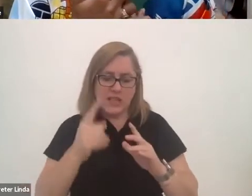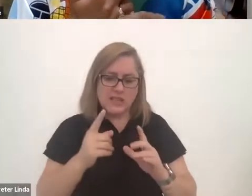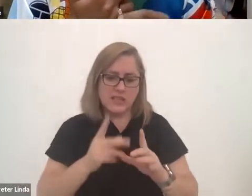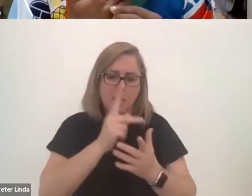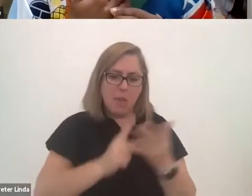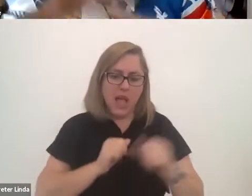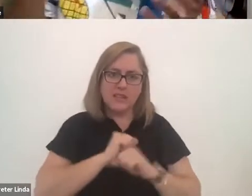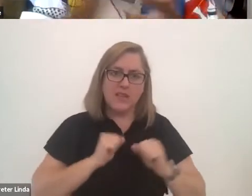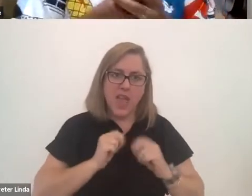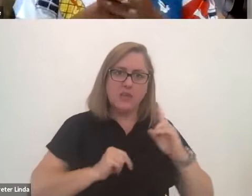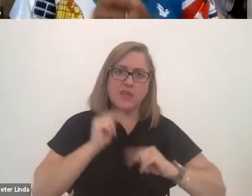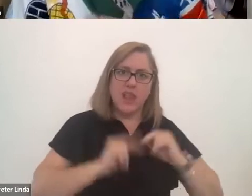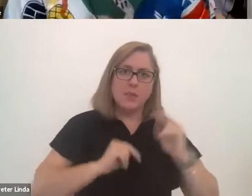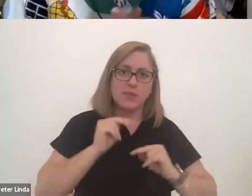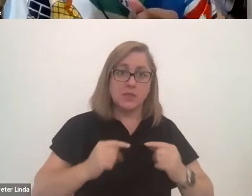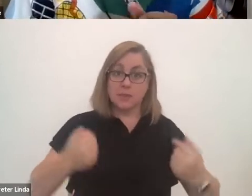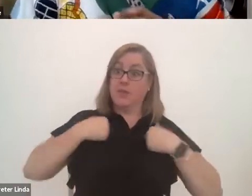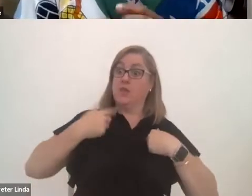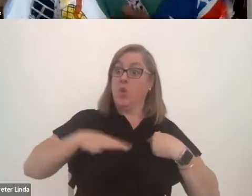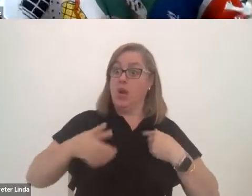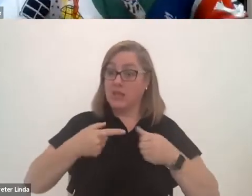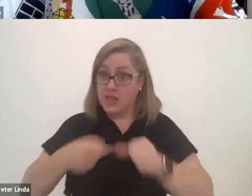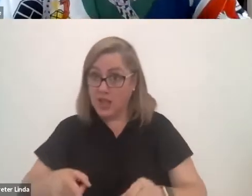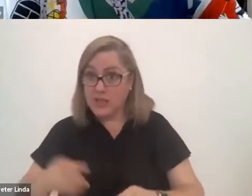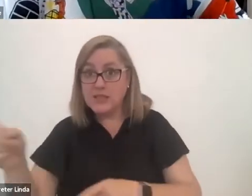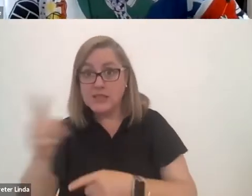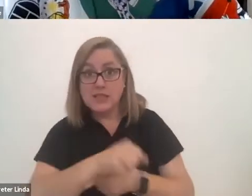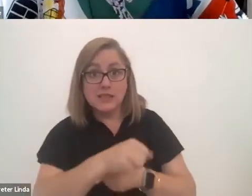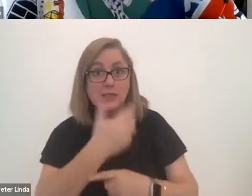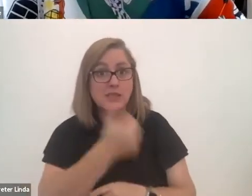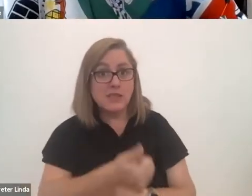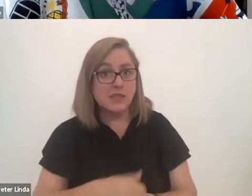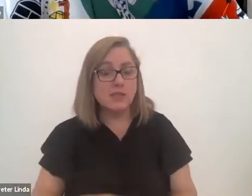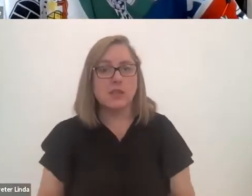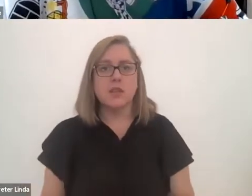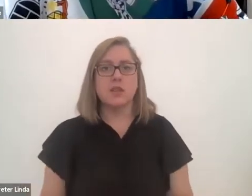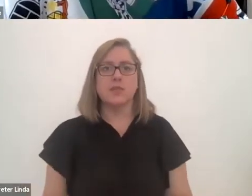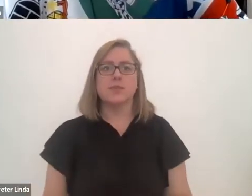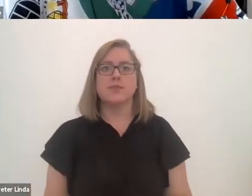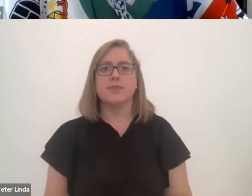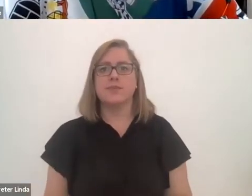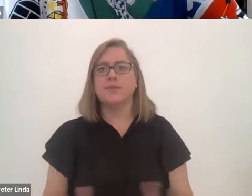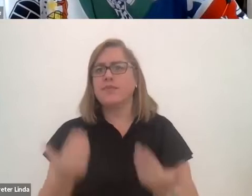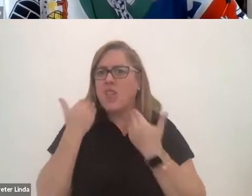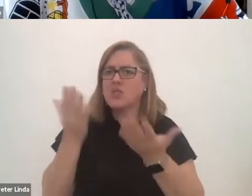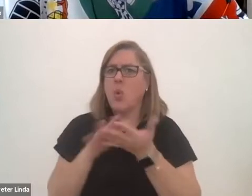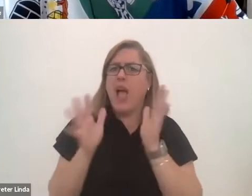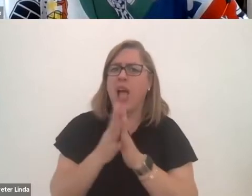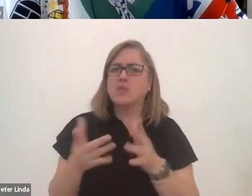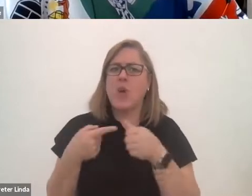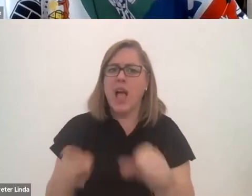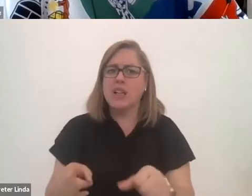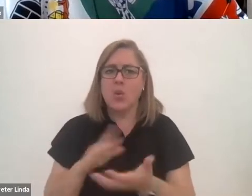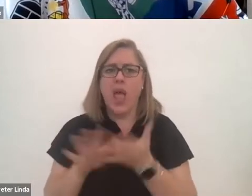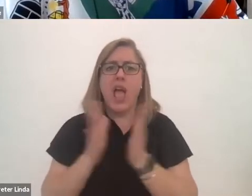Do you want me to jump in? Yeah, sure. Yeah, and yeah, please. I honestly don't know how to answer that in terms of how do we